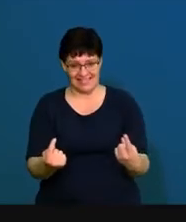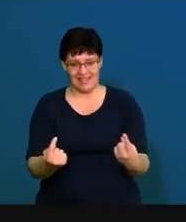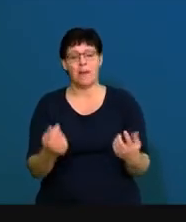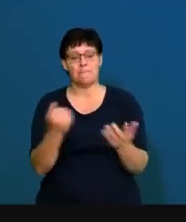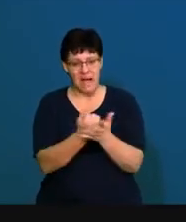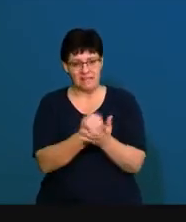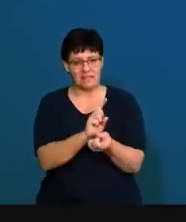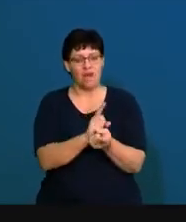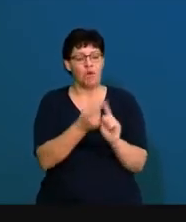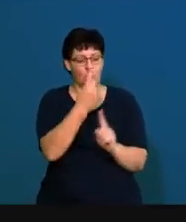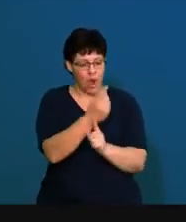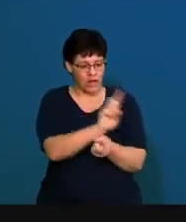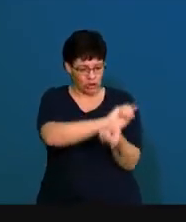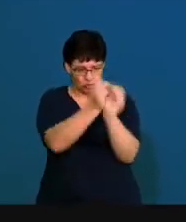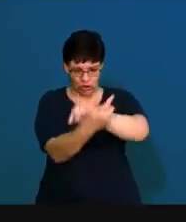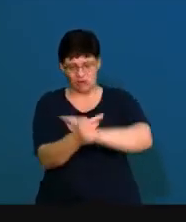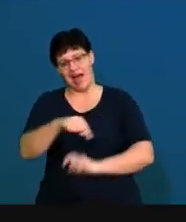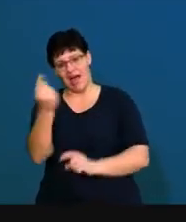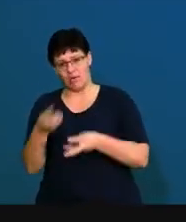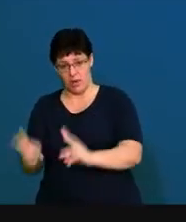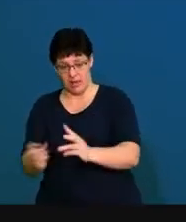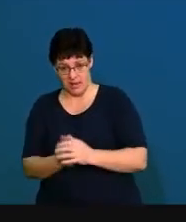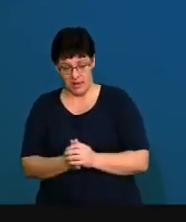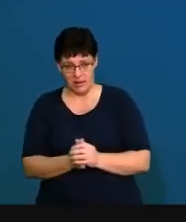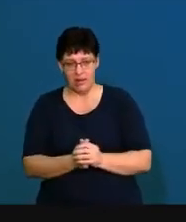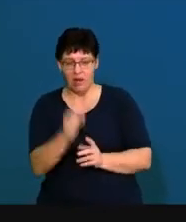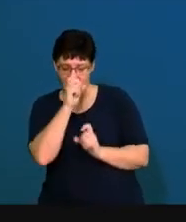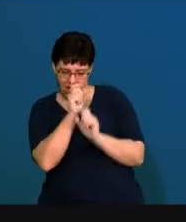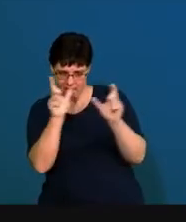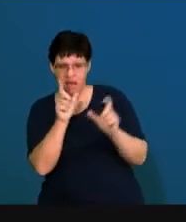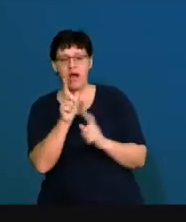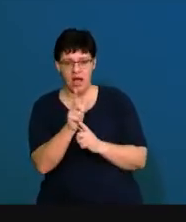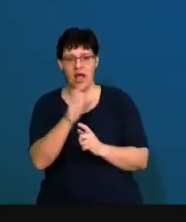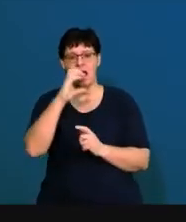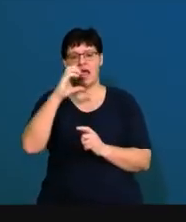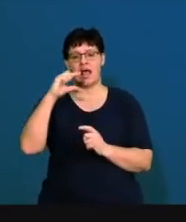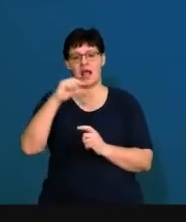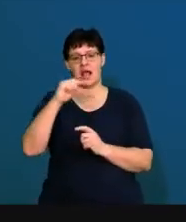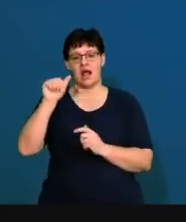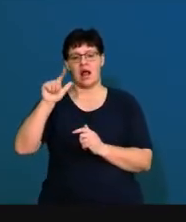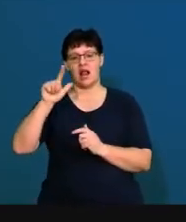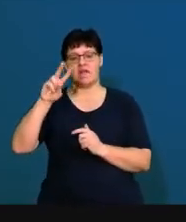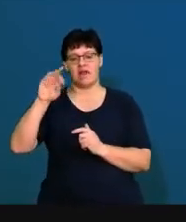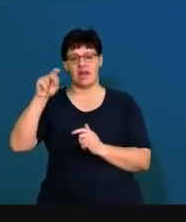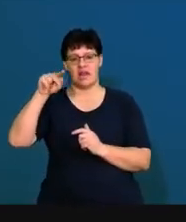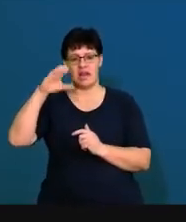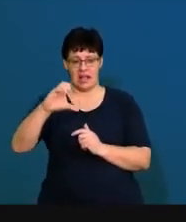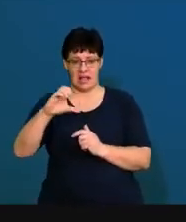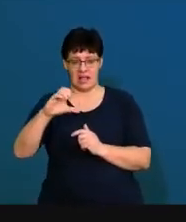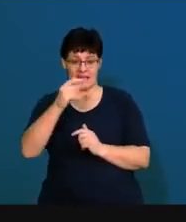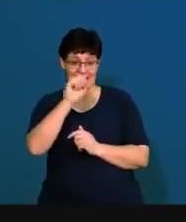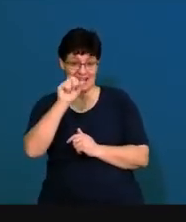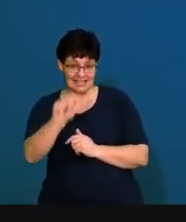be, converted from one form to another. So we recognize that this is a galvanic cell, right? So